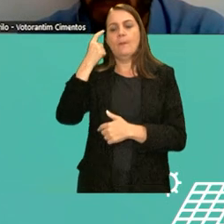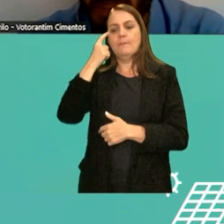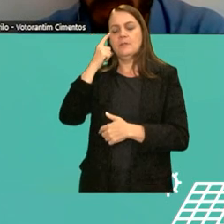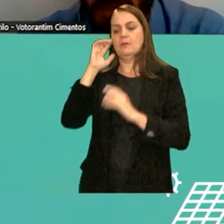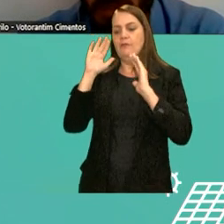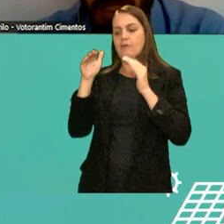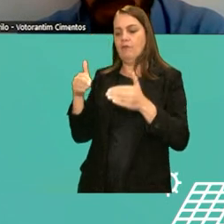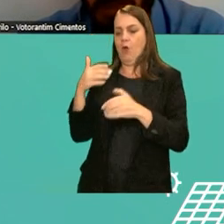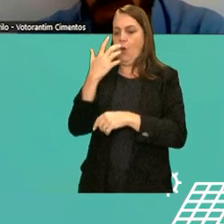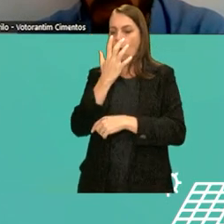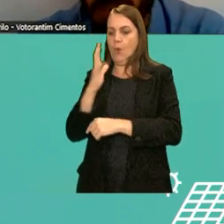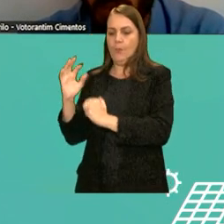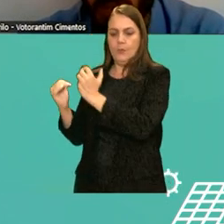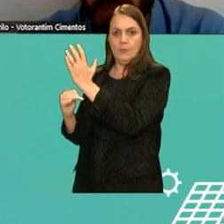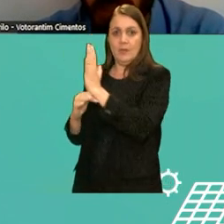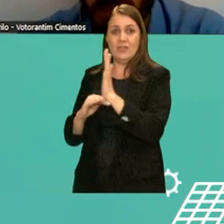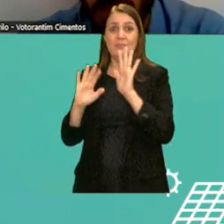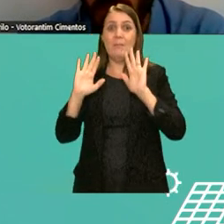it's